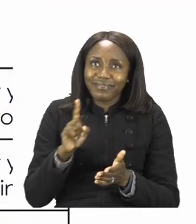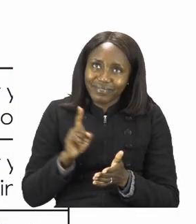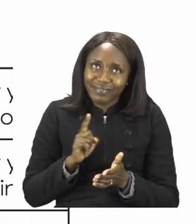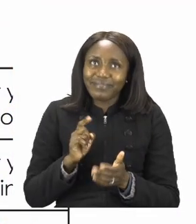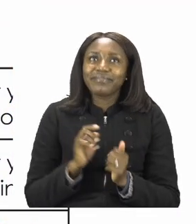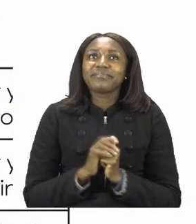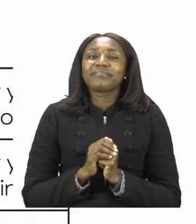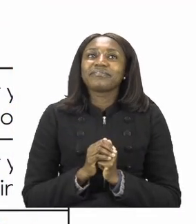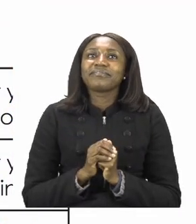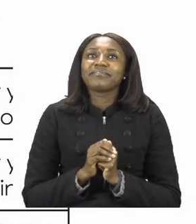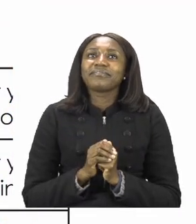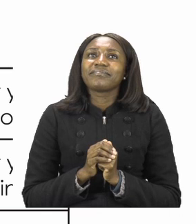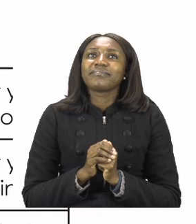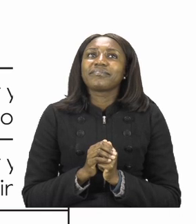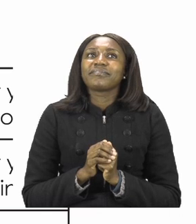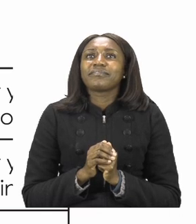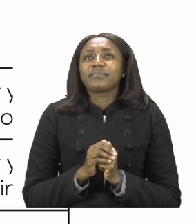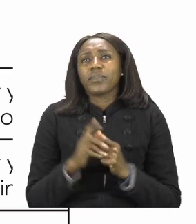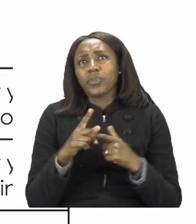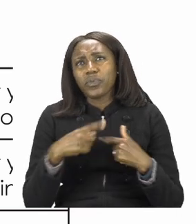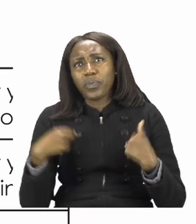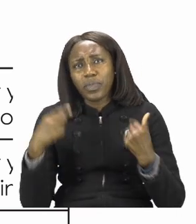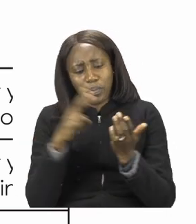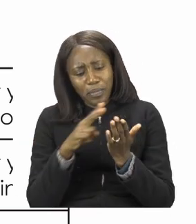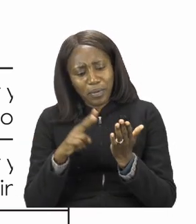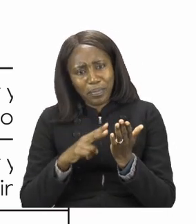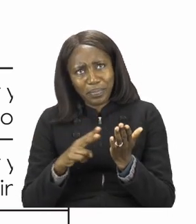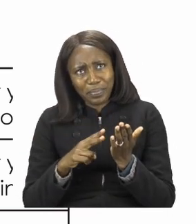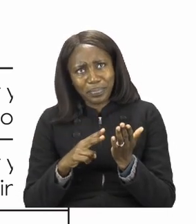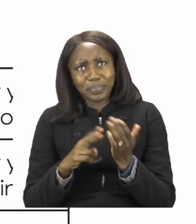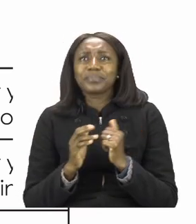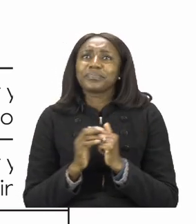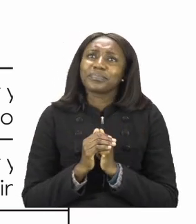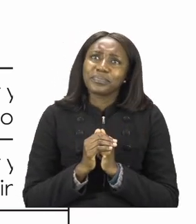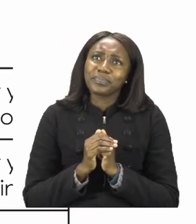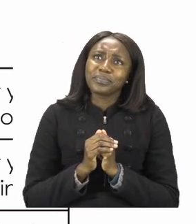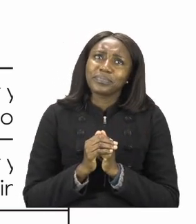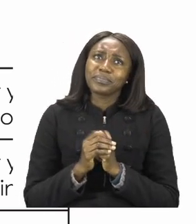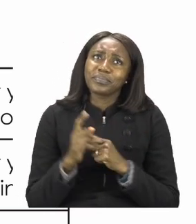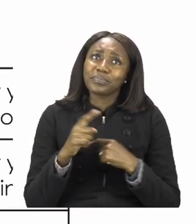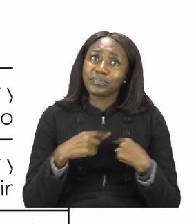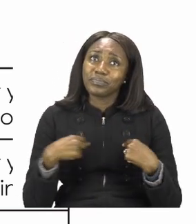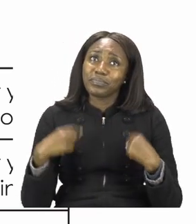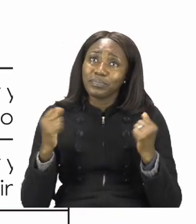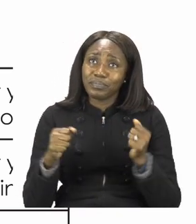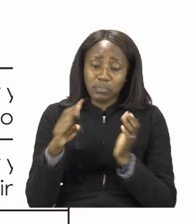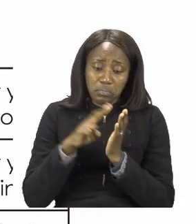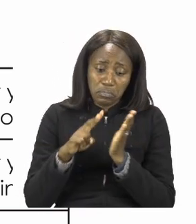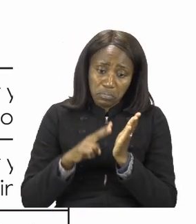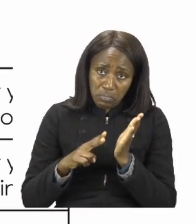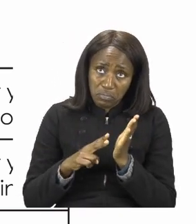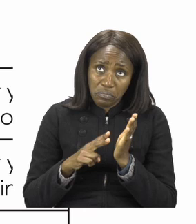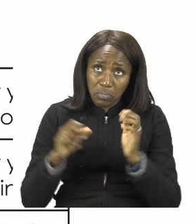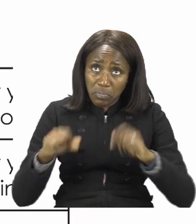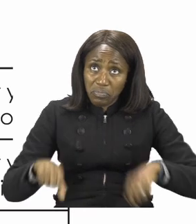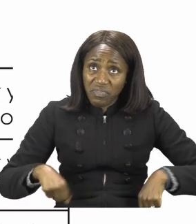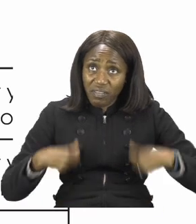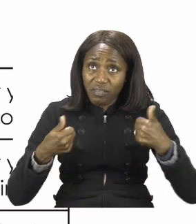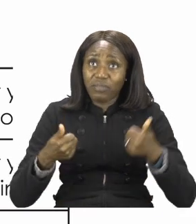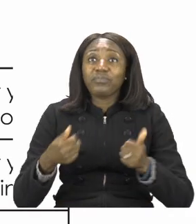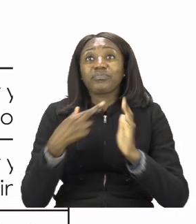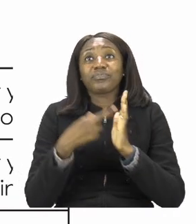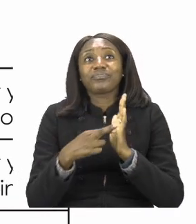going to be doing reading. It's going to be our job to read the hygiene rules and answer the